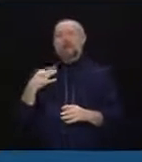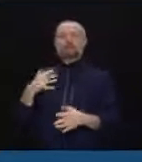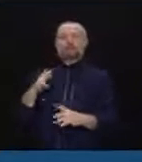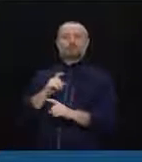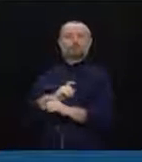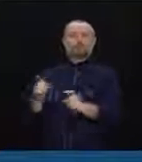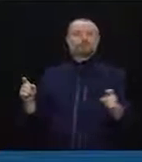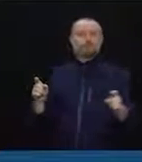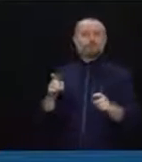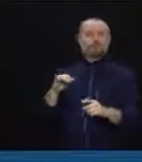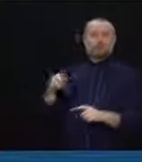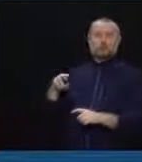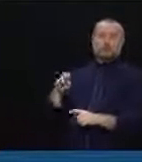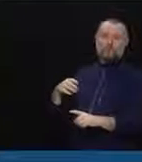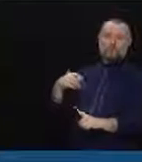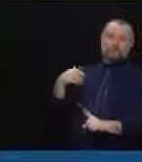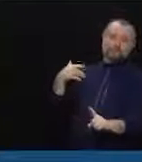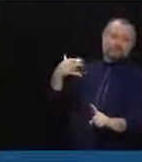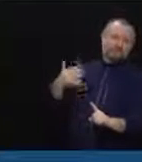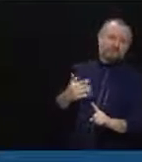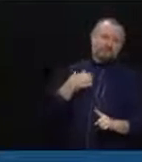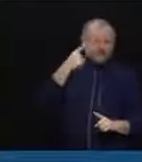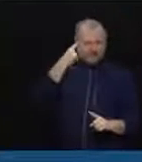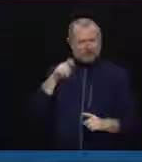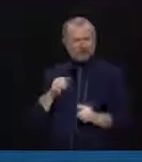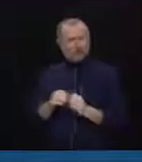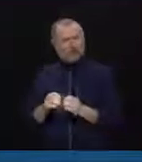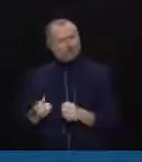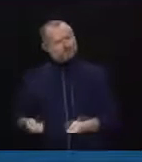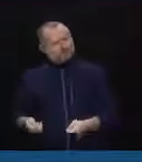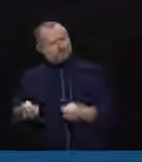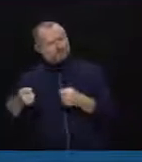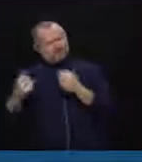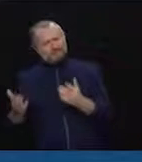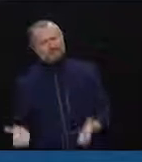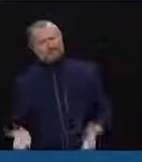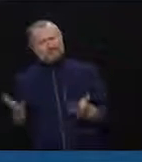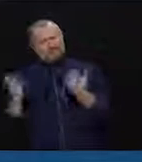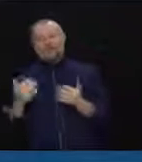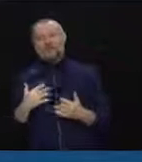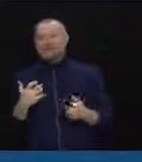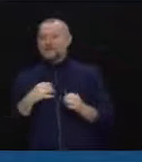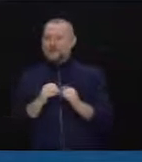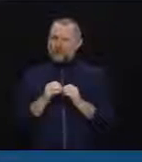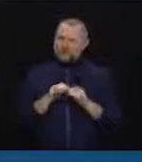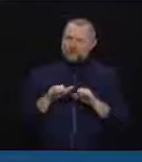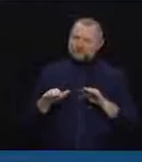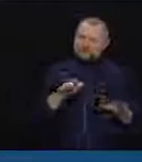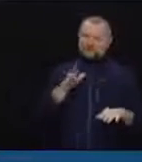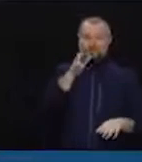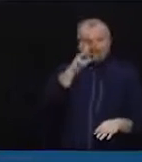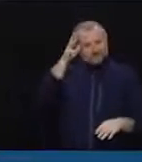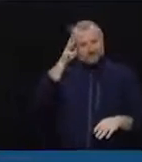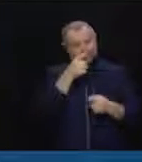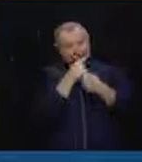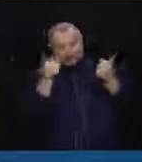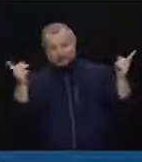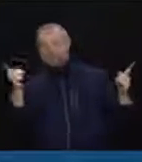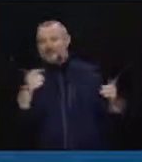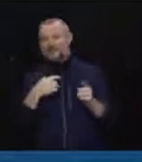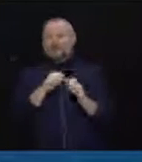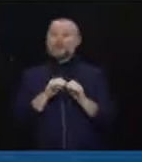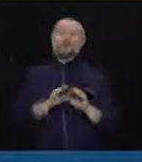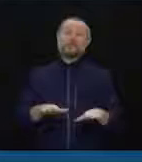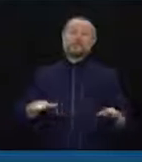better. And this is a message I'd like to get out to all the parents, as well as the pediatricians and other influencers on